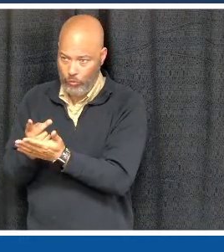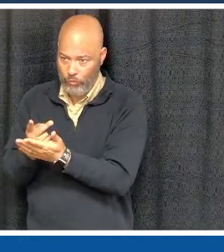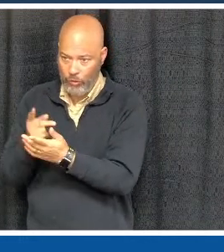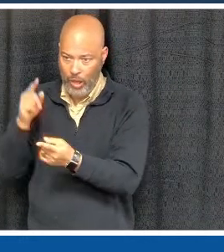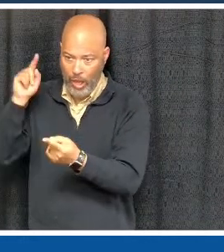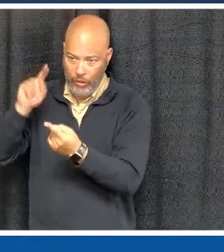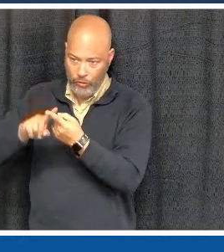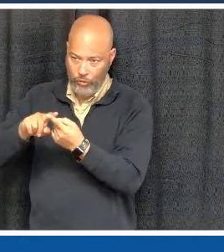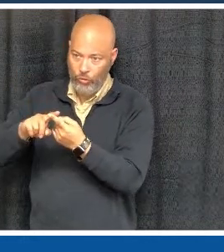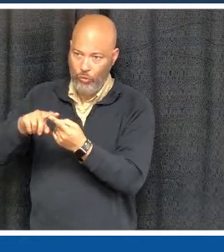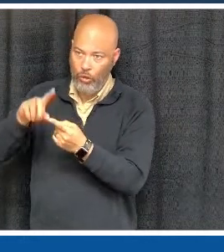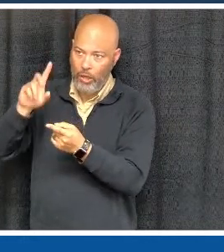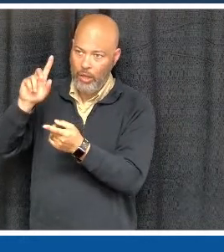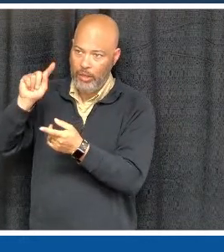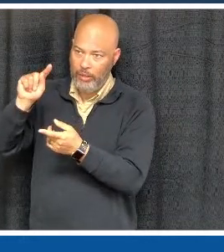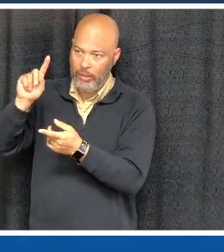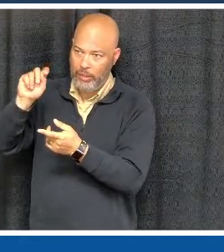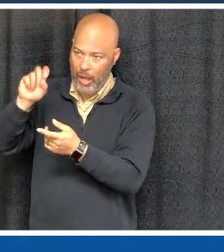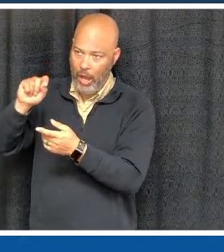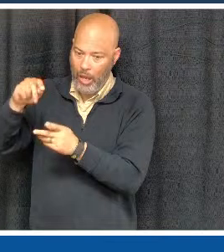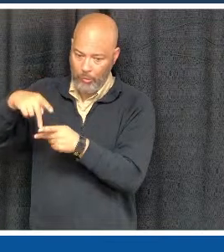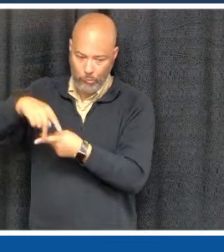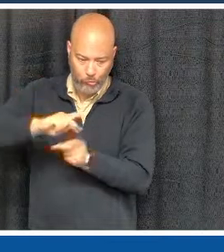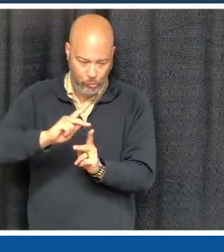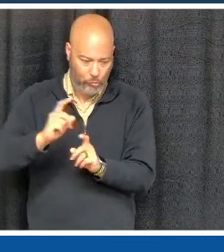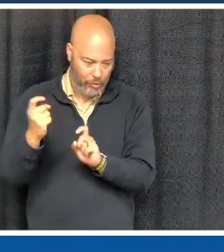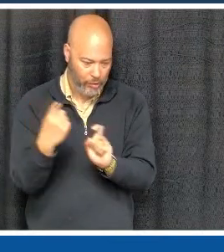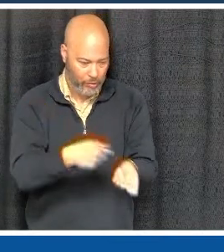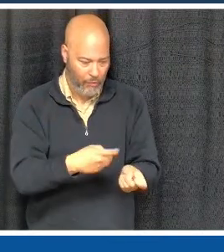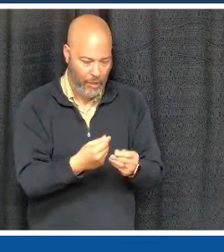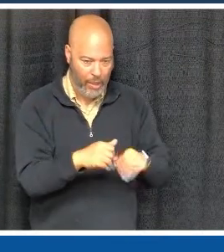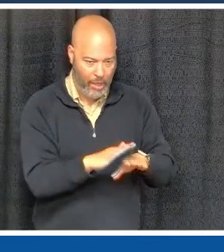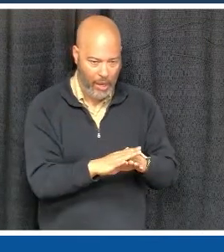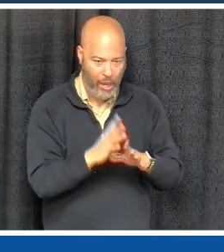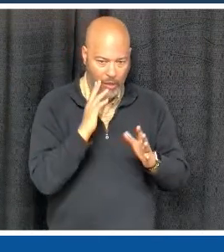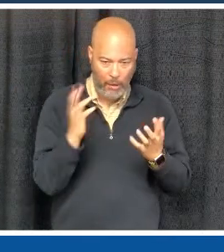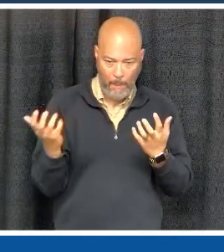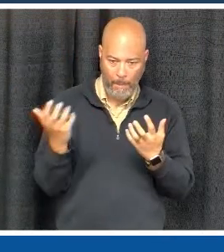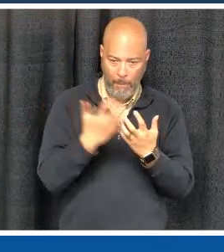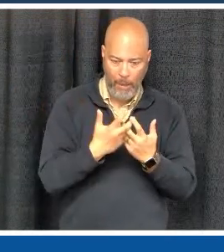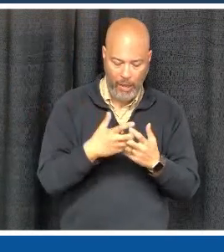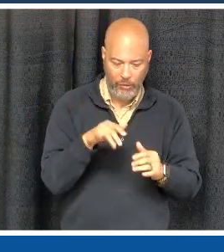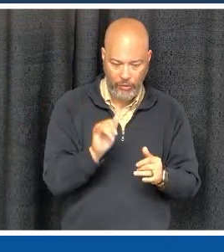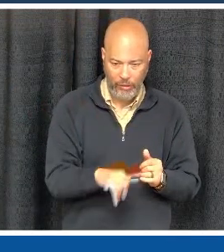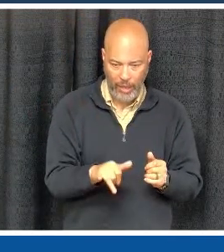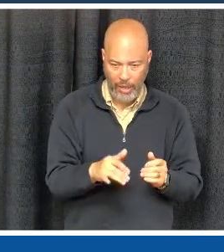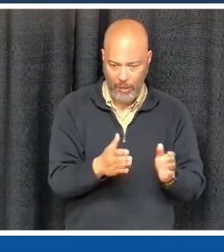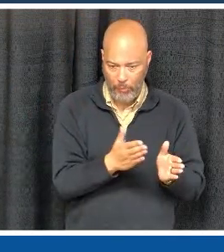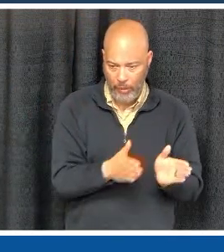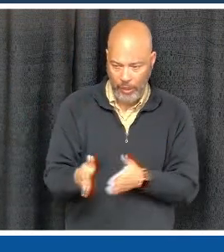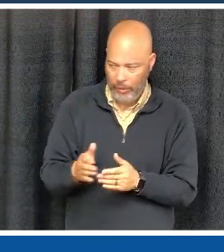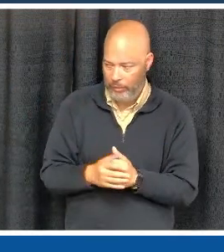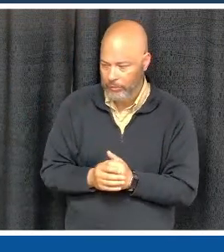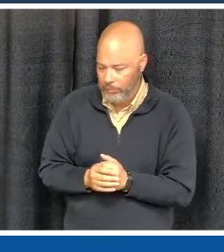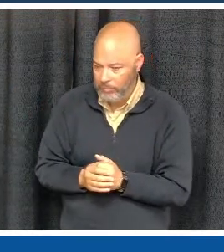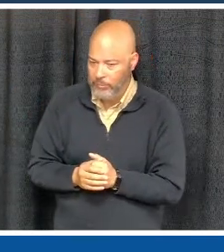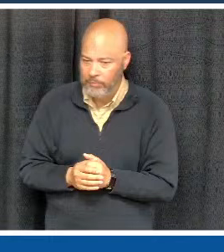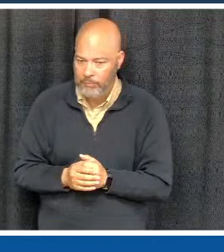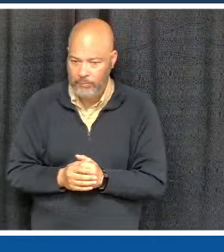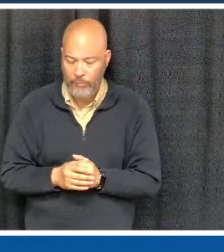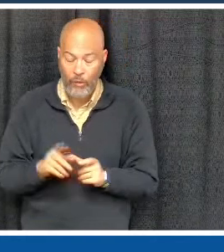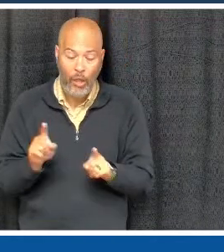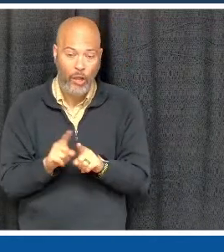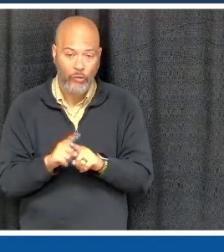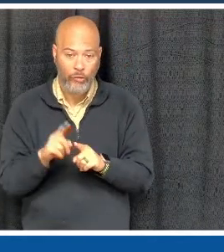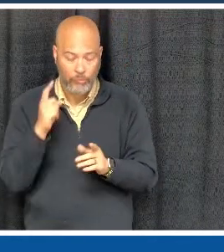or developer owner acquires this area from TDOT needed to accommodate this travel easement, parking, and landscaping. It's also